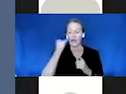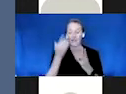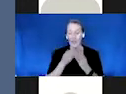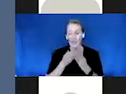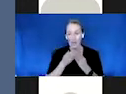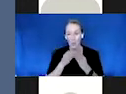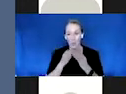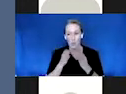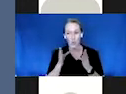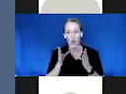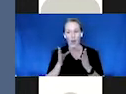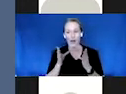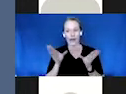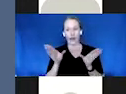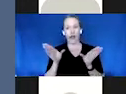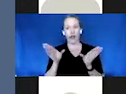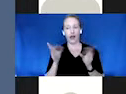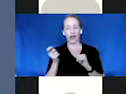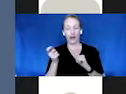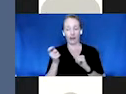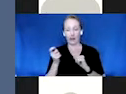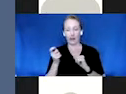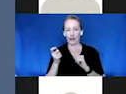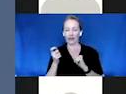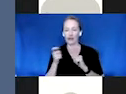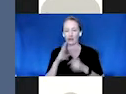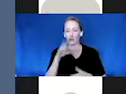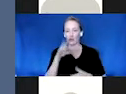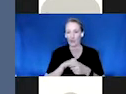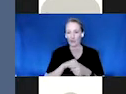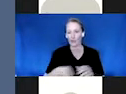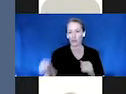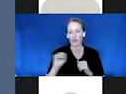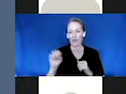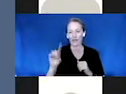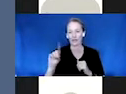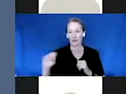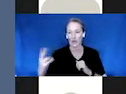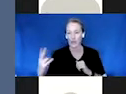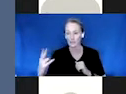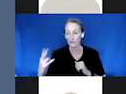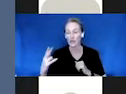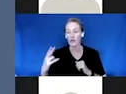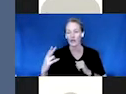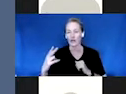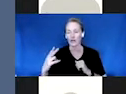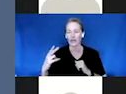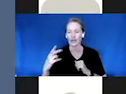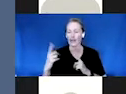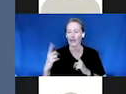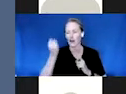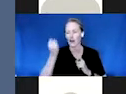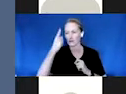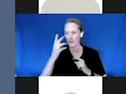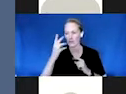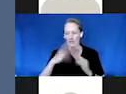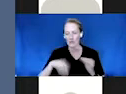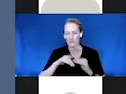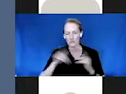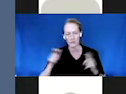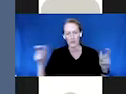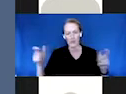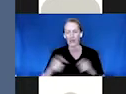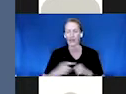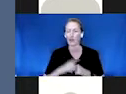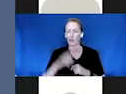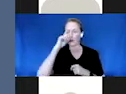little to incorporate social determinants of health, our thought bubble is going to get much bigger. We're going to think about that relationship Sonia told us